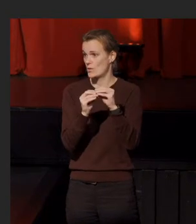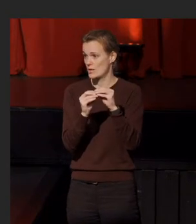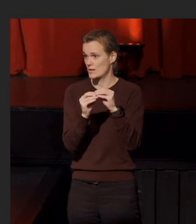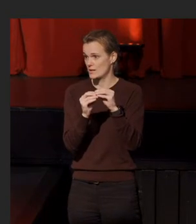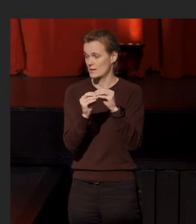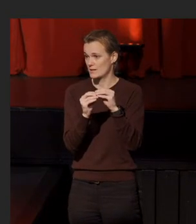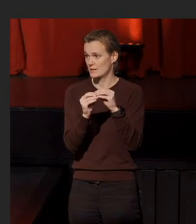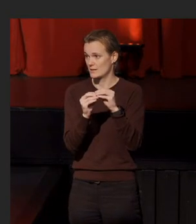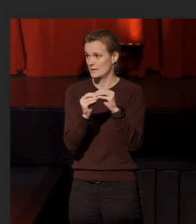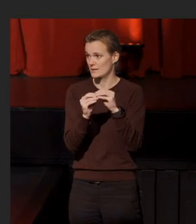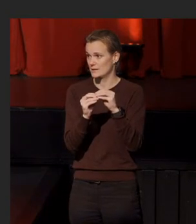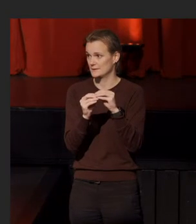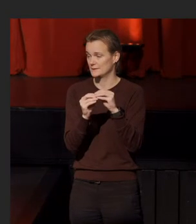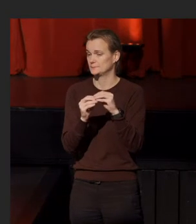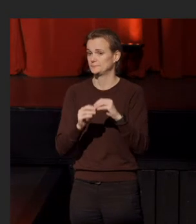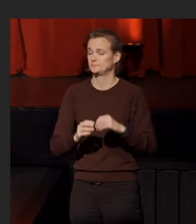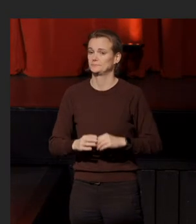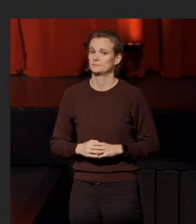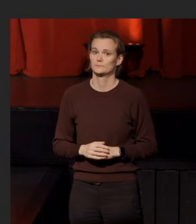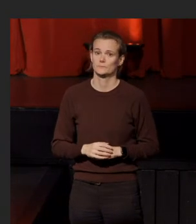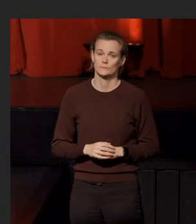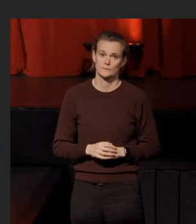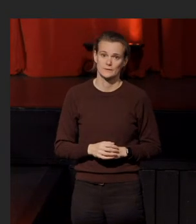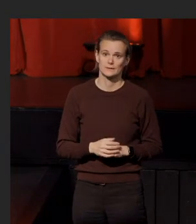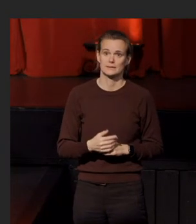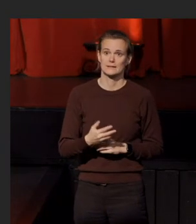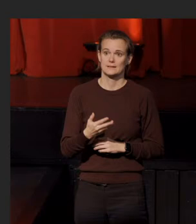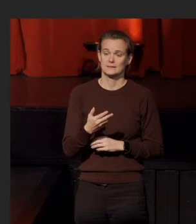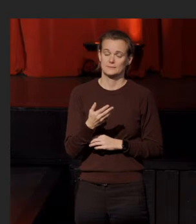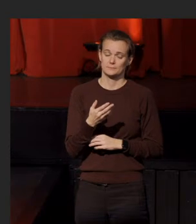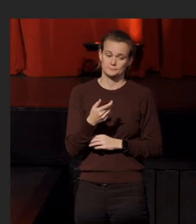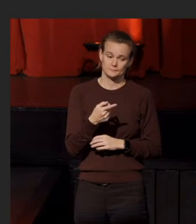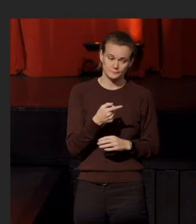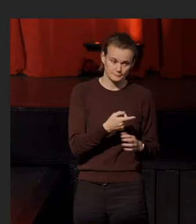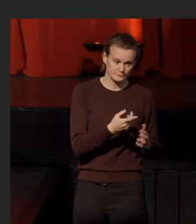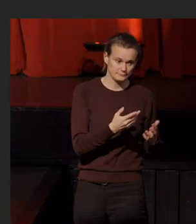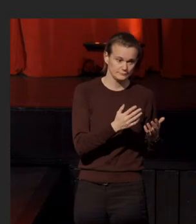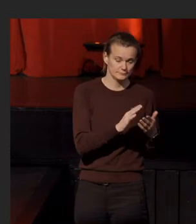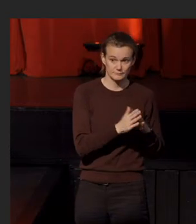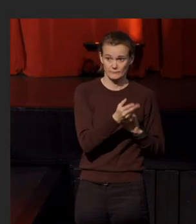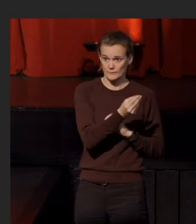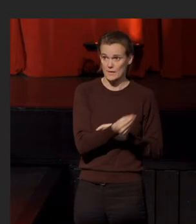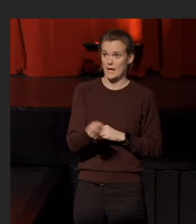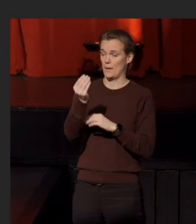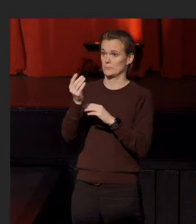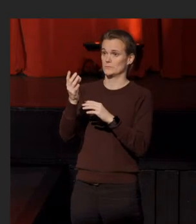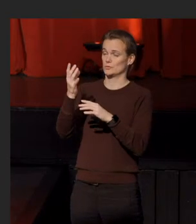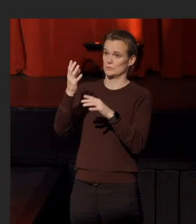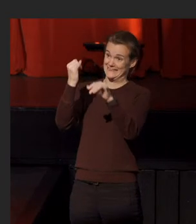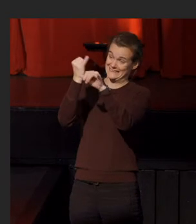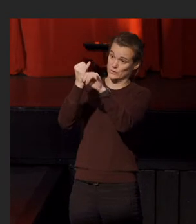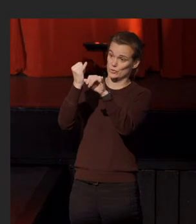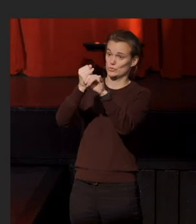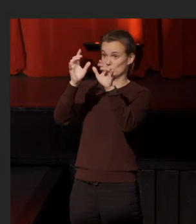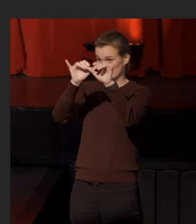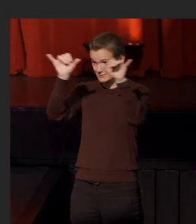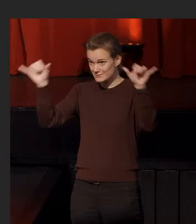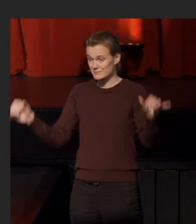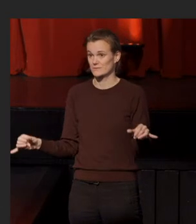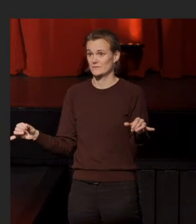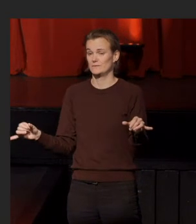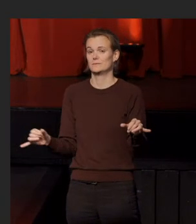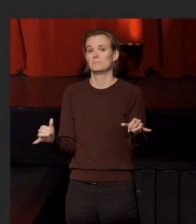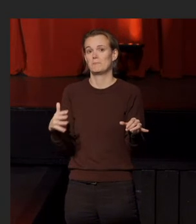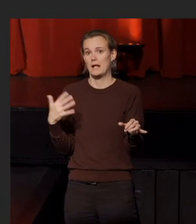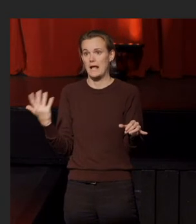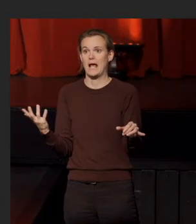now institutionalized in structures that can be harnessed to messaging to us in encrypted environments in which we